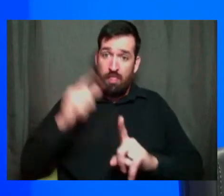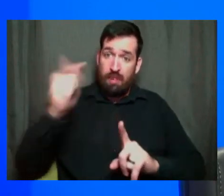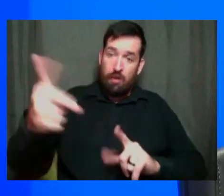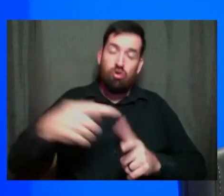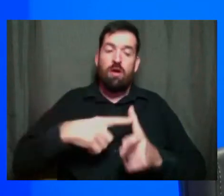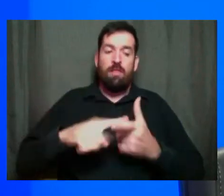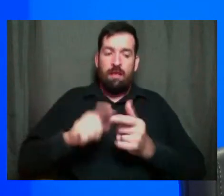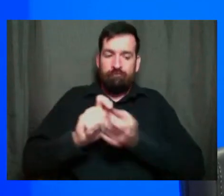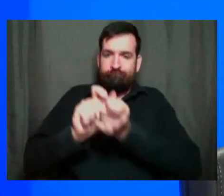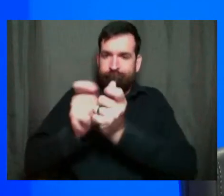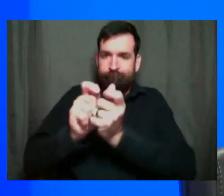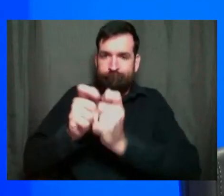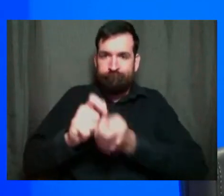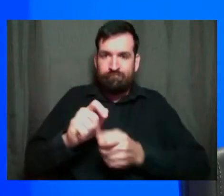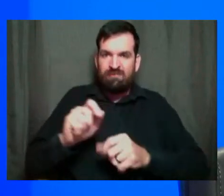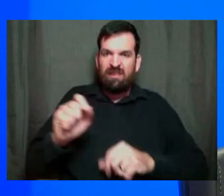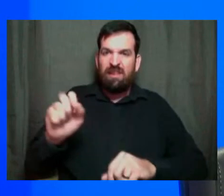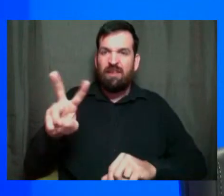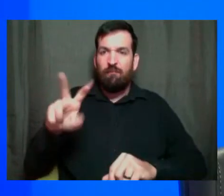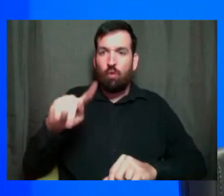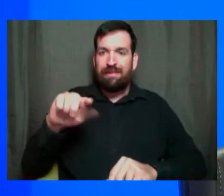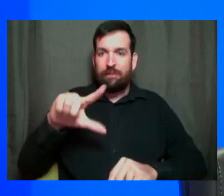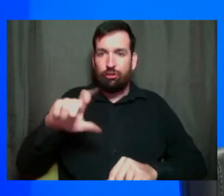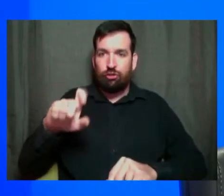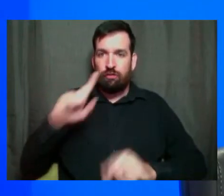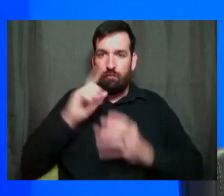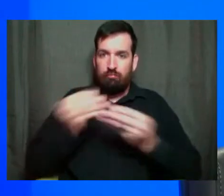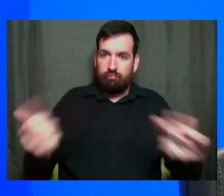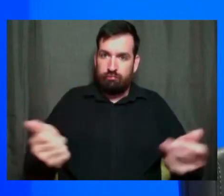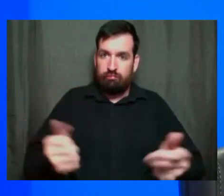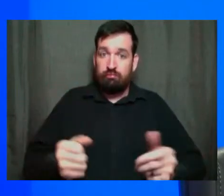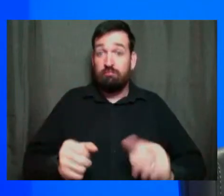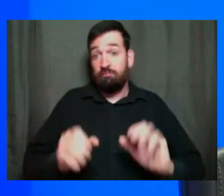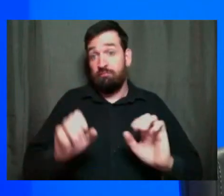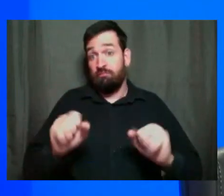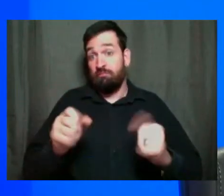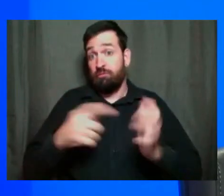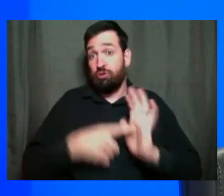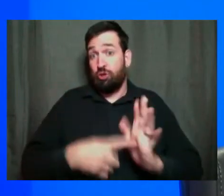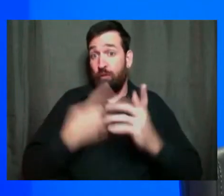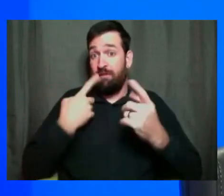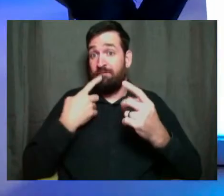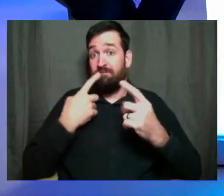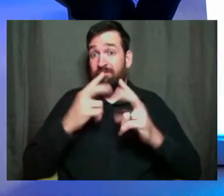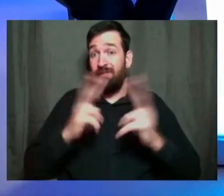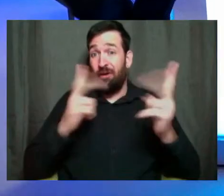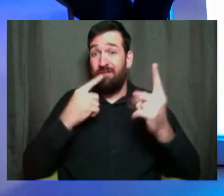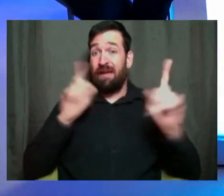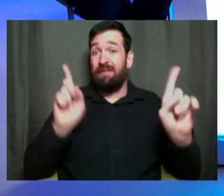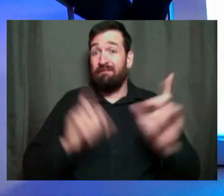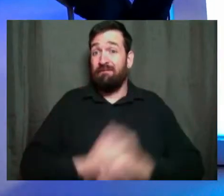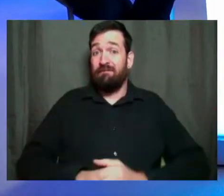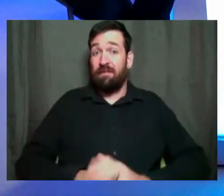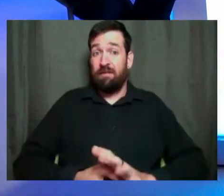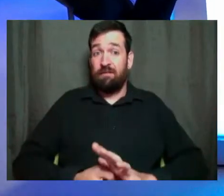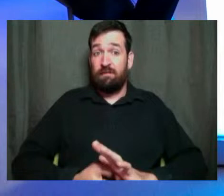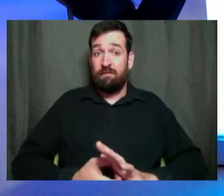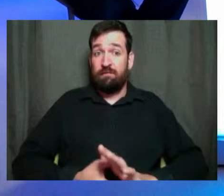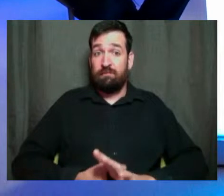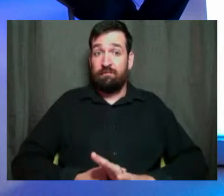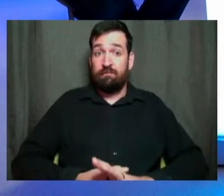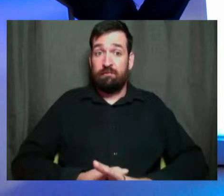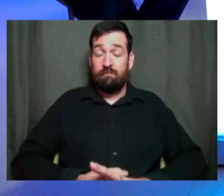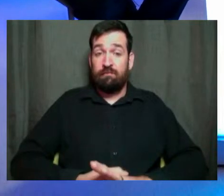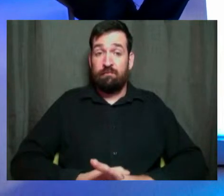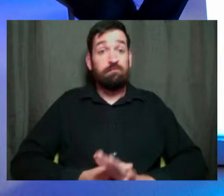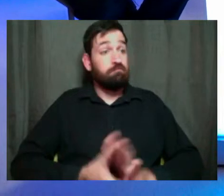to get rid of the snoring, to get rid of the apnea. And that has been shown to be very effective in a lot of patients. I've not done that. Although you saw I could probably be a candidate,